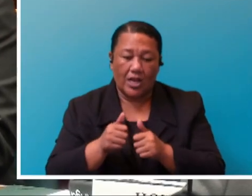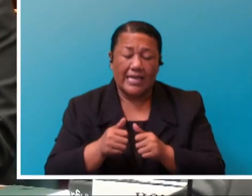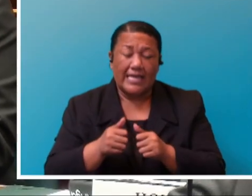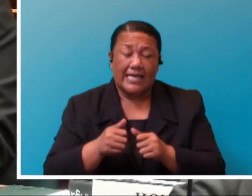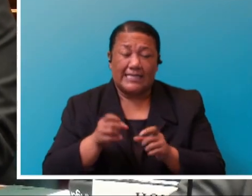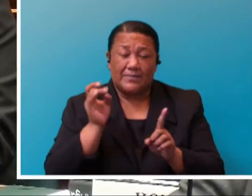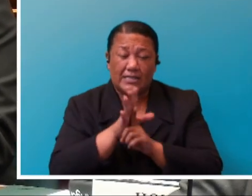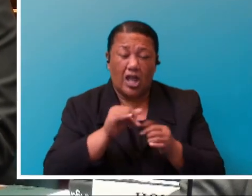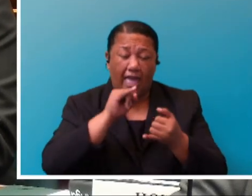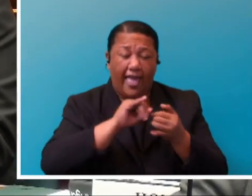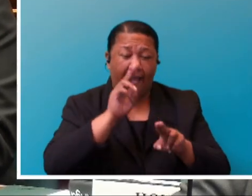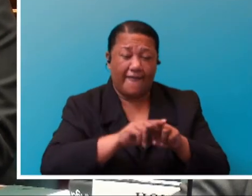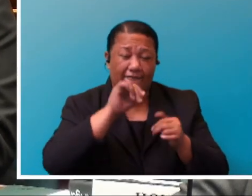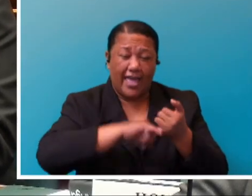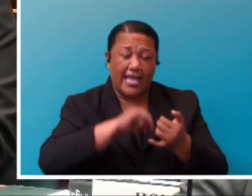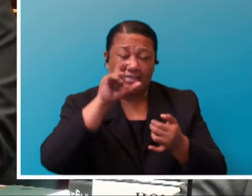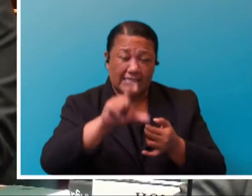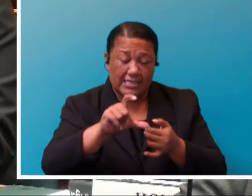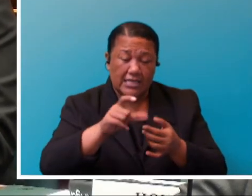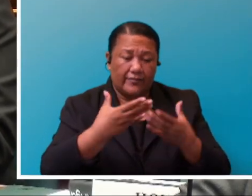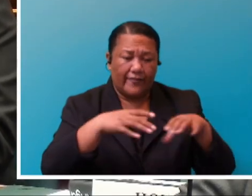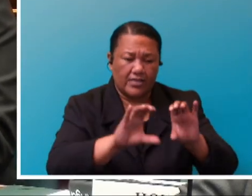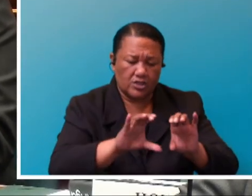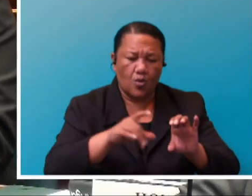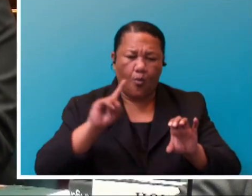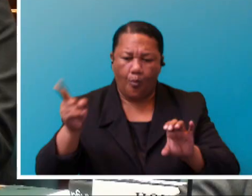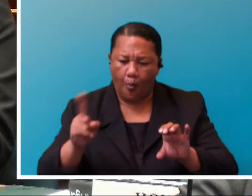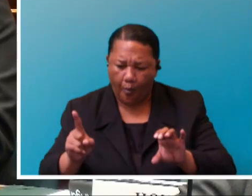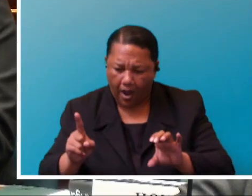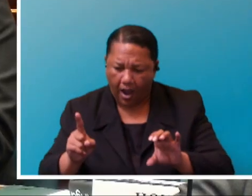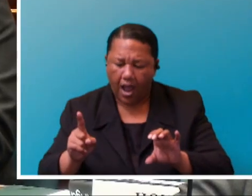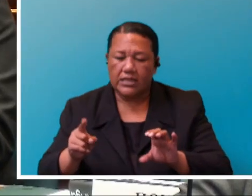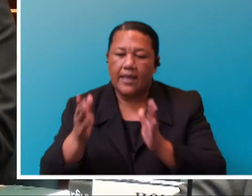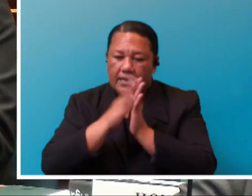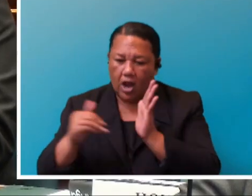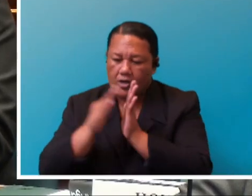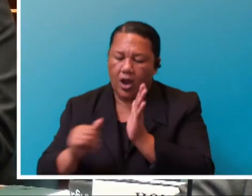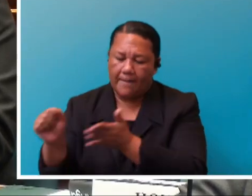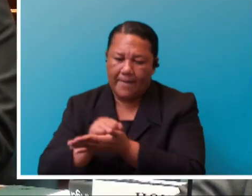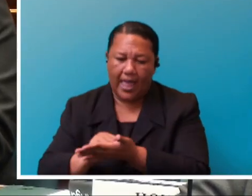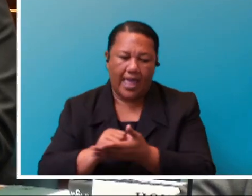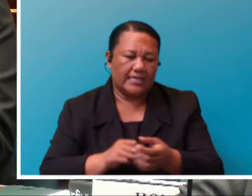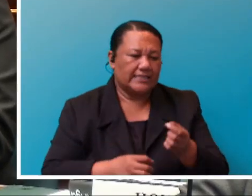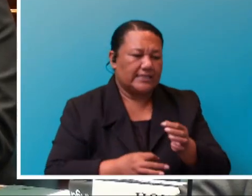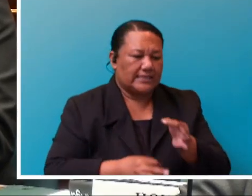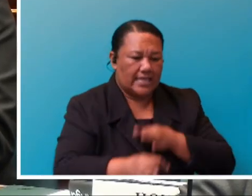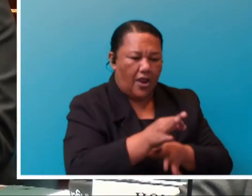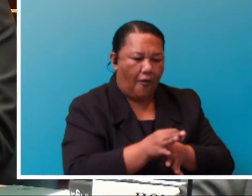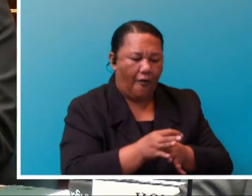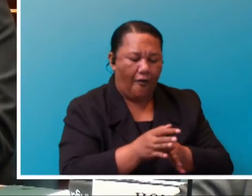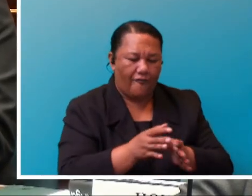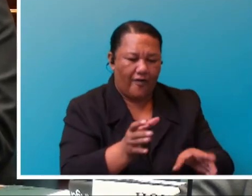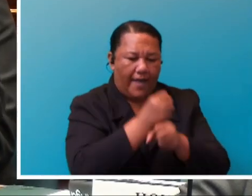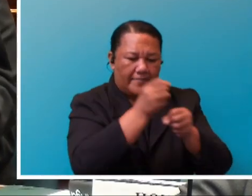117 lorries instead of upgrading the rail network system and infrastructure to reduce